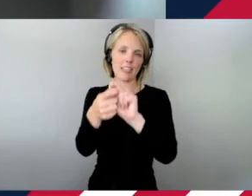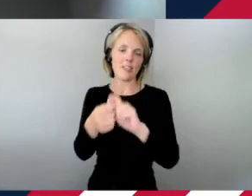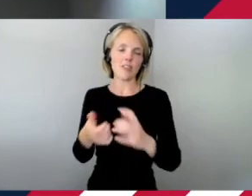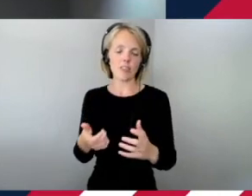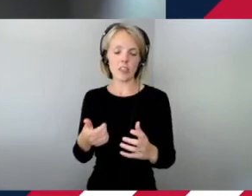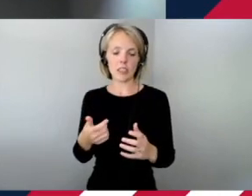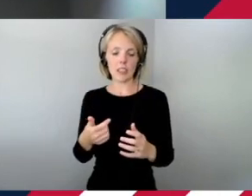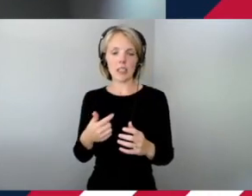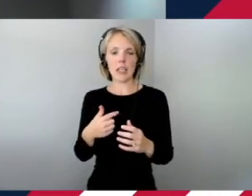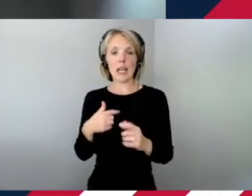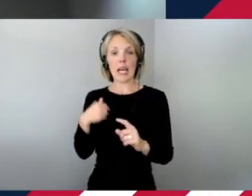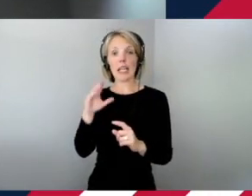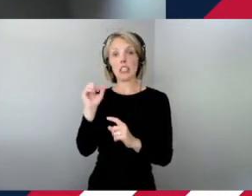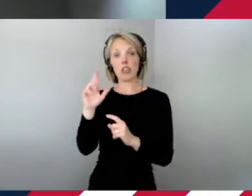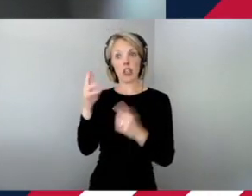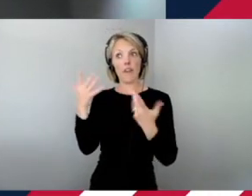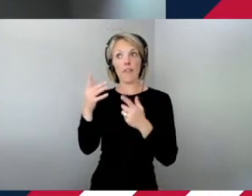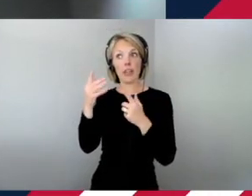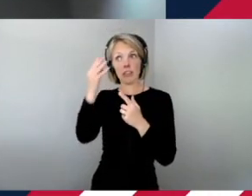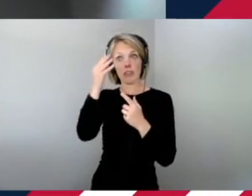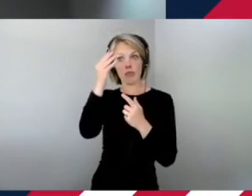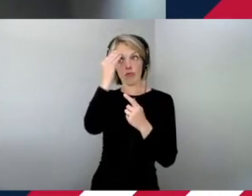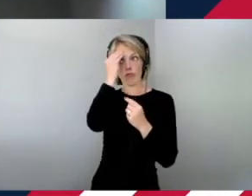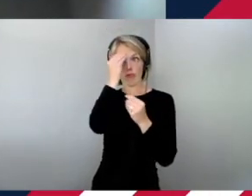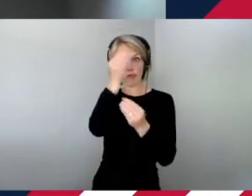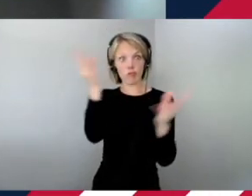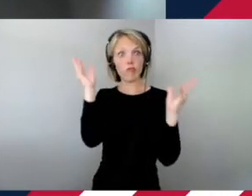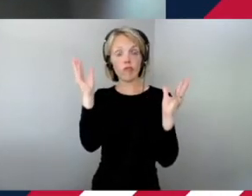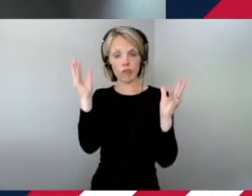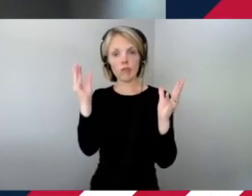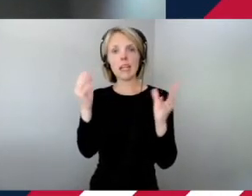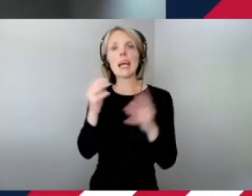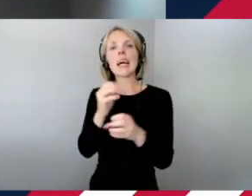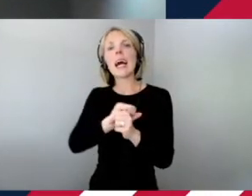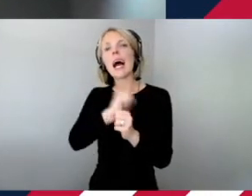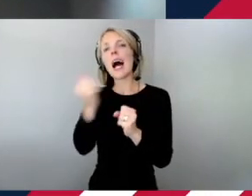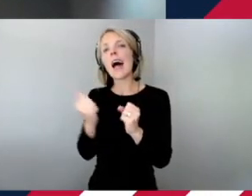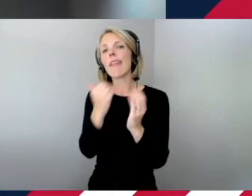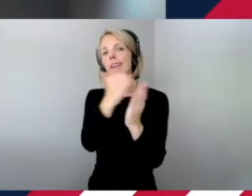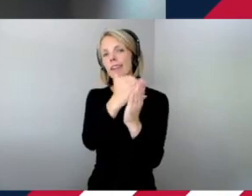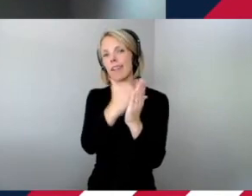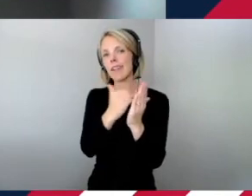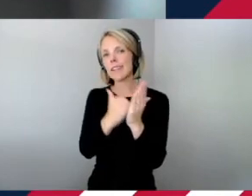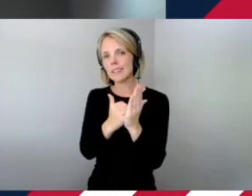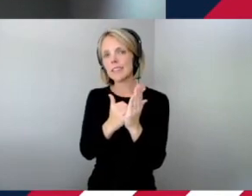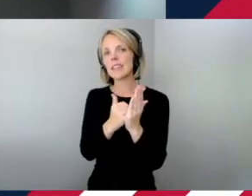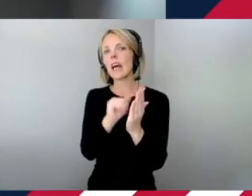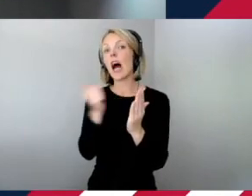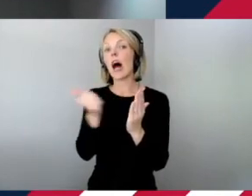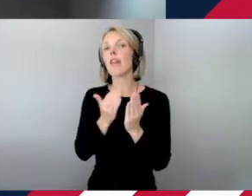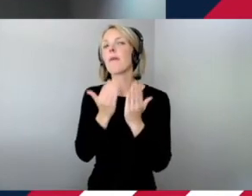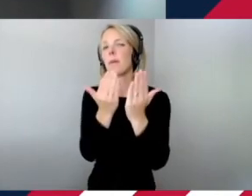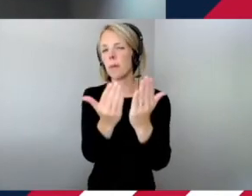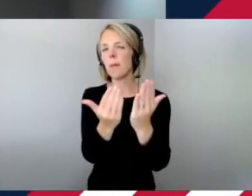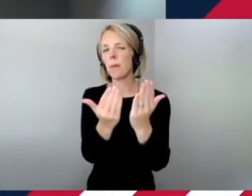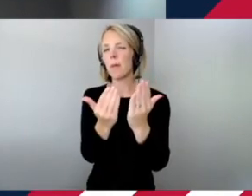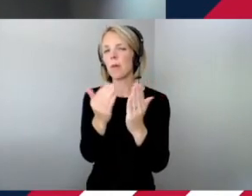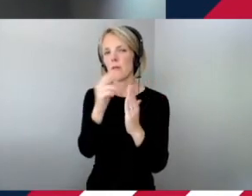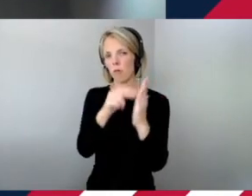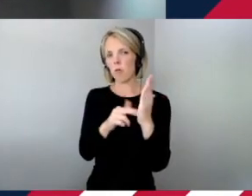chair indicated today, you got another listing, another proposal of the